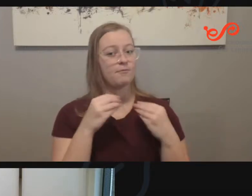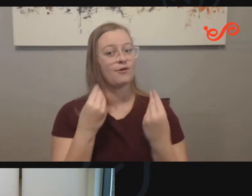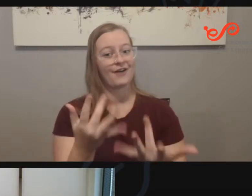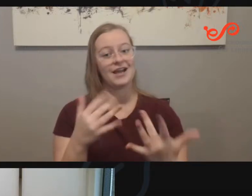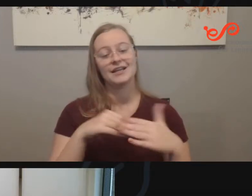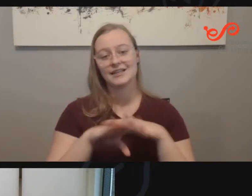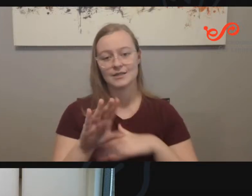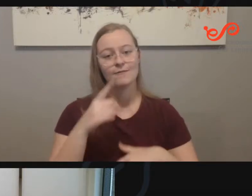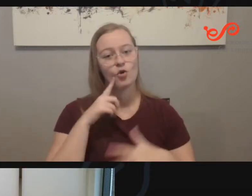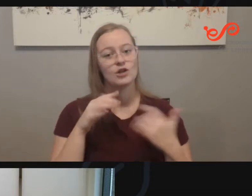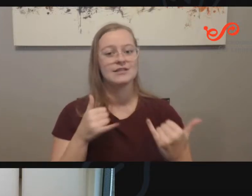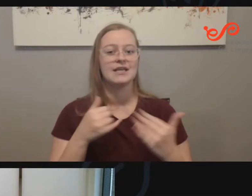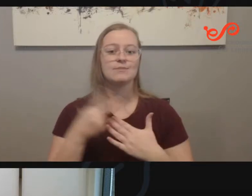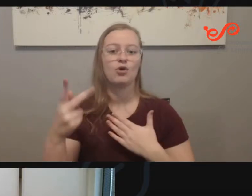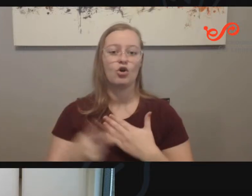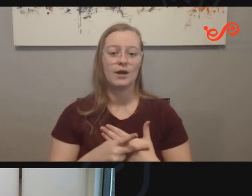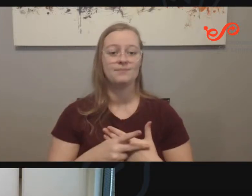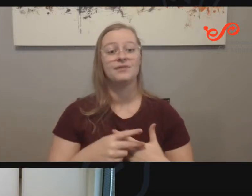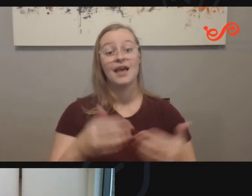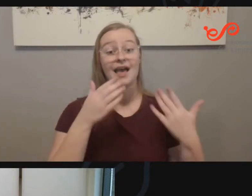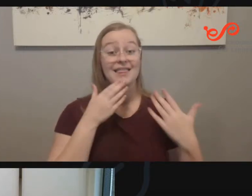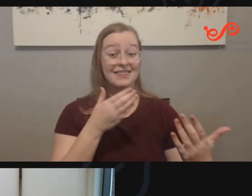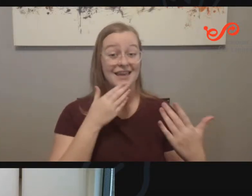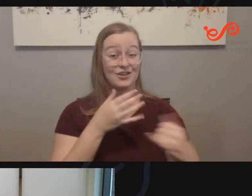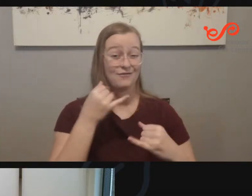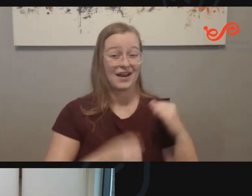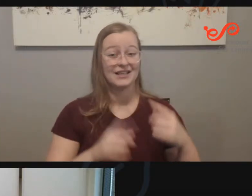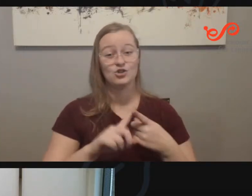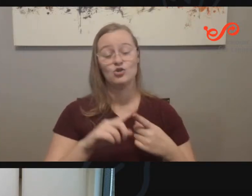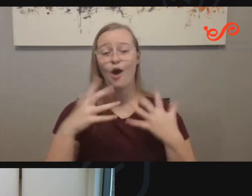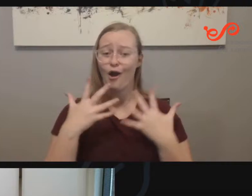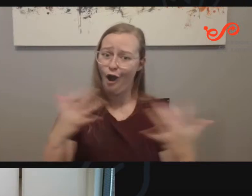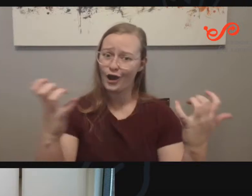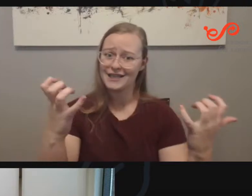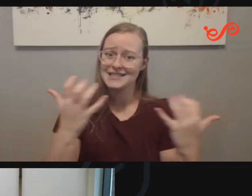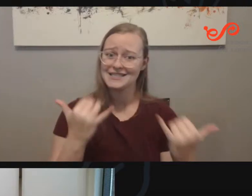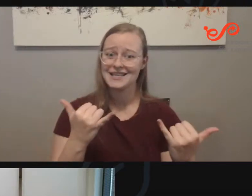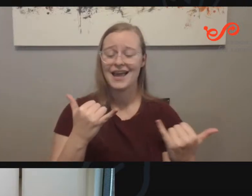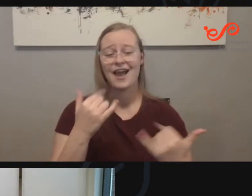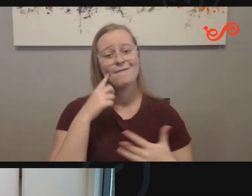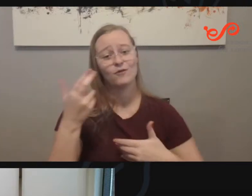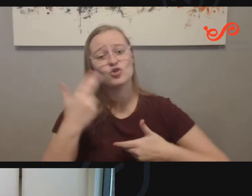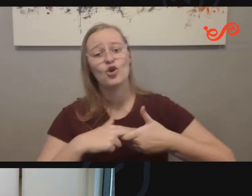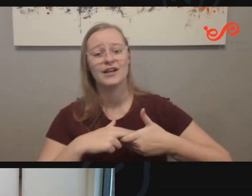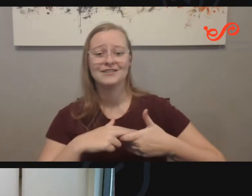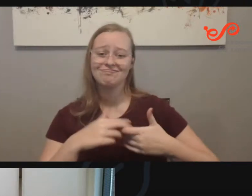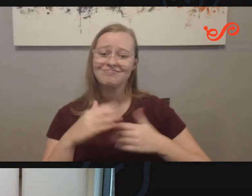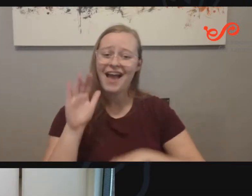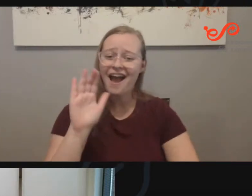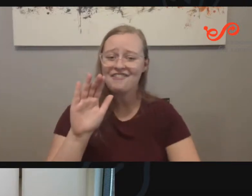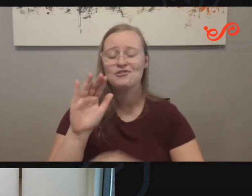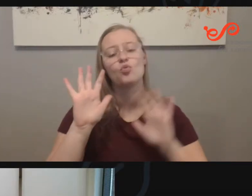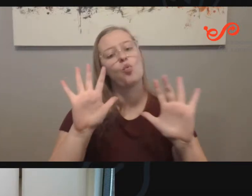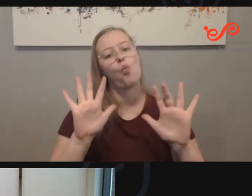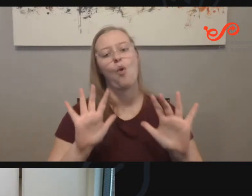for today's program. And finally, thank you to our audience today for joining us for this afternoon's wonderful